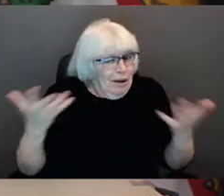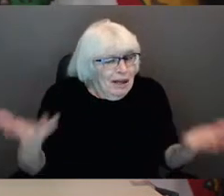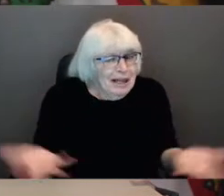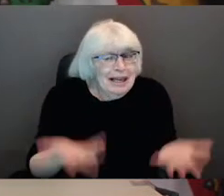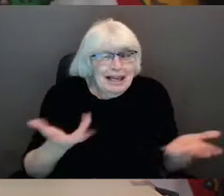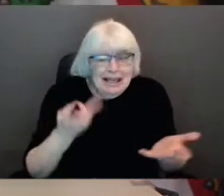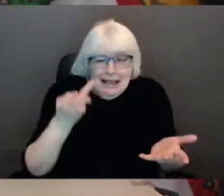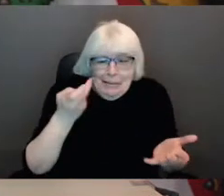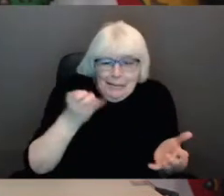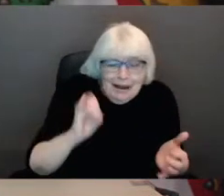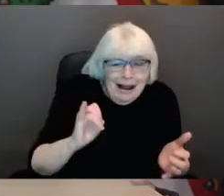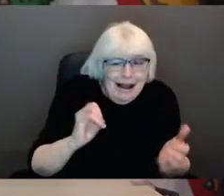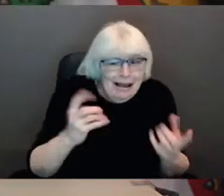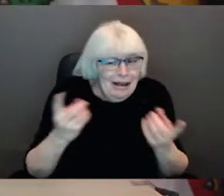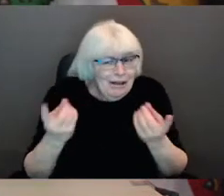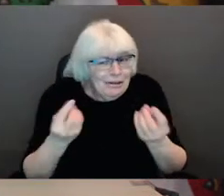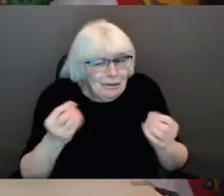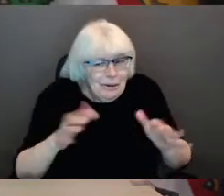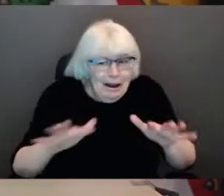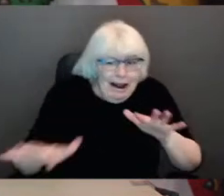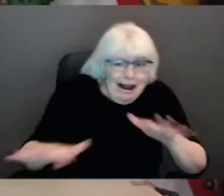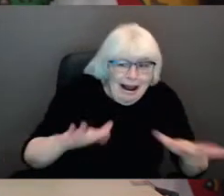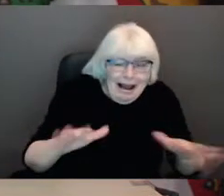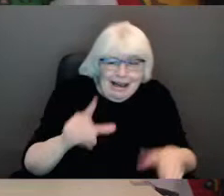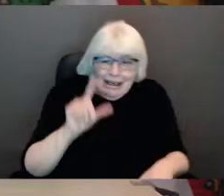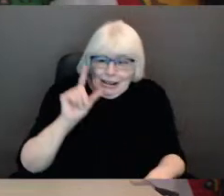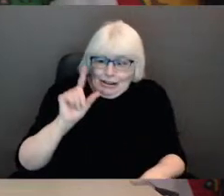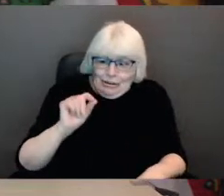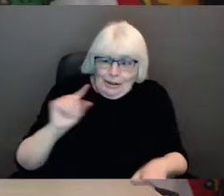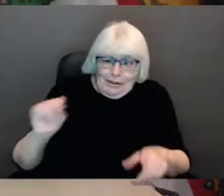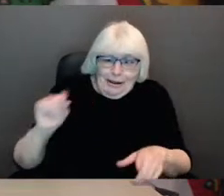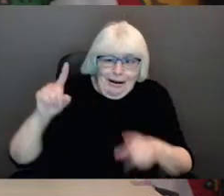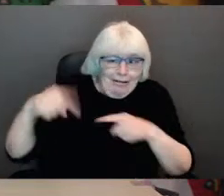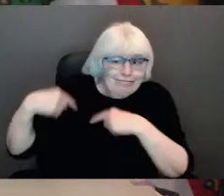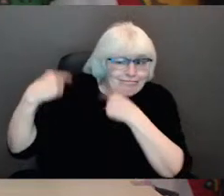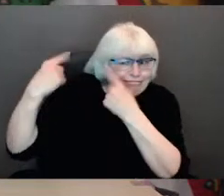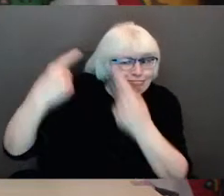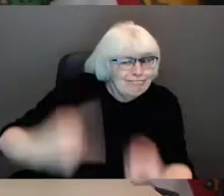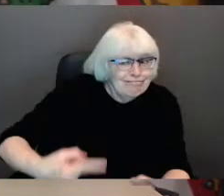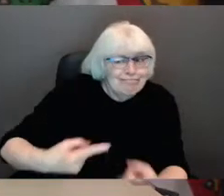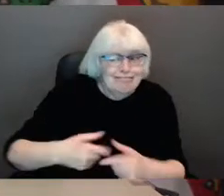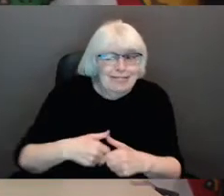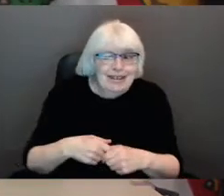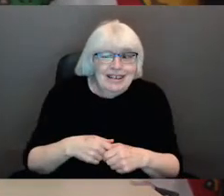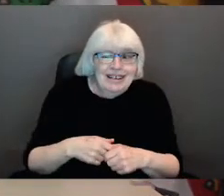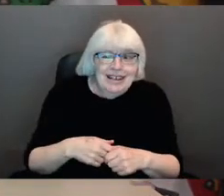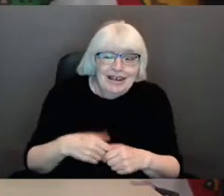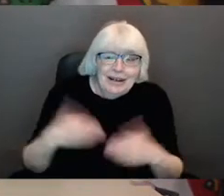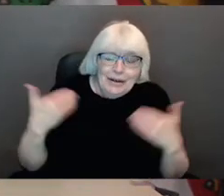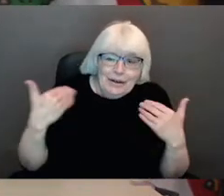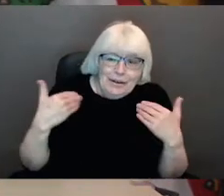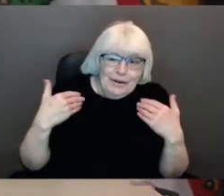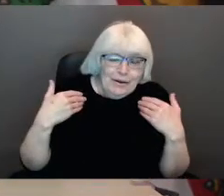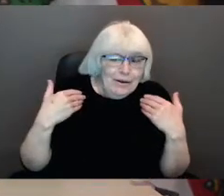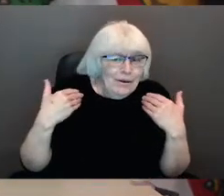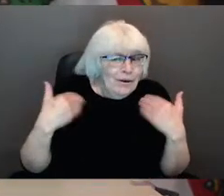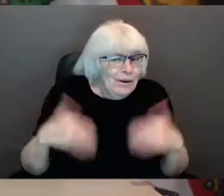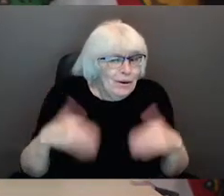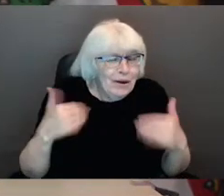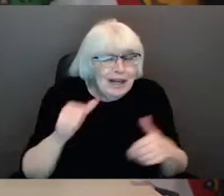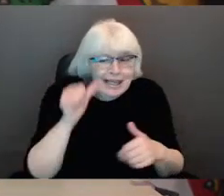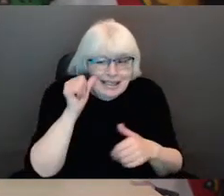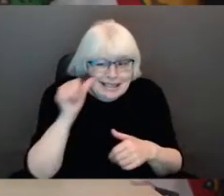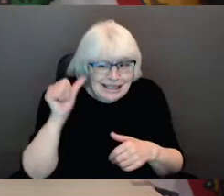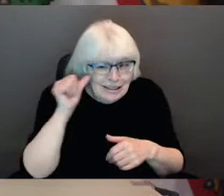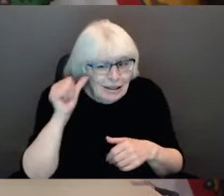in 2020, and I don't know if any of them have been as uneasy or as important as the steps that we made yesterday.